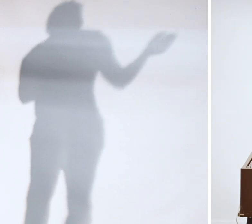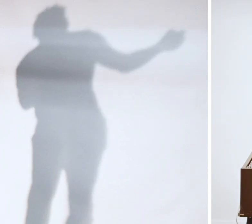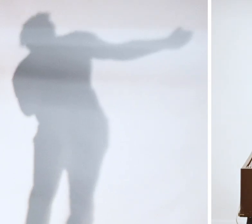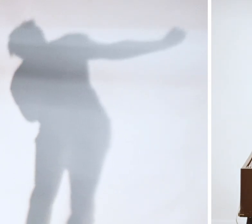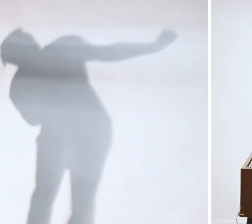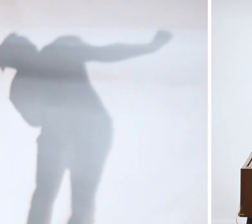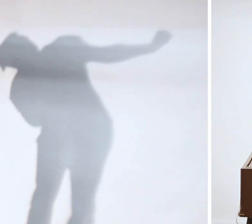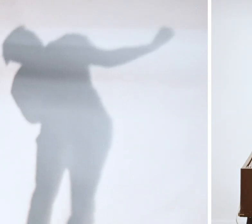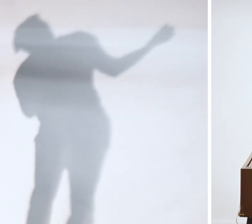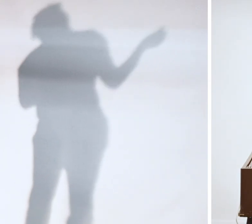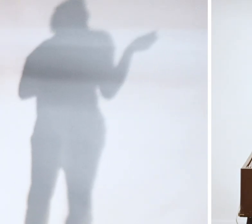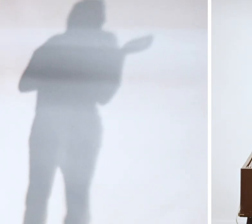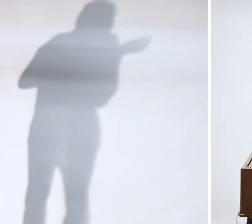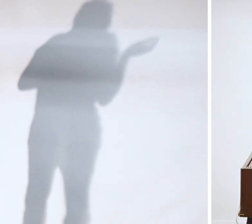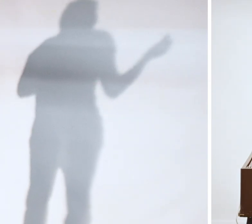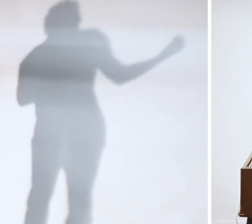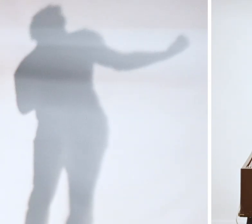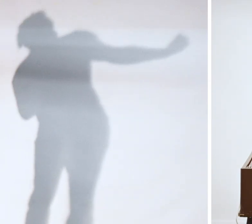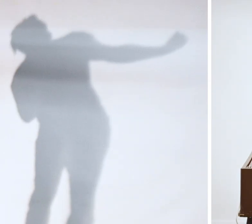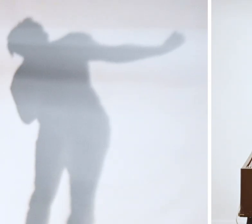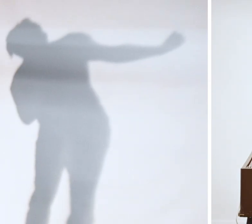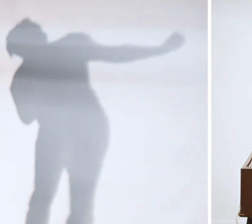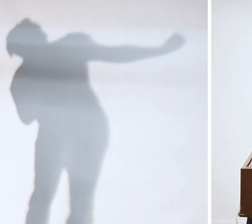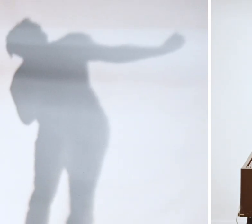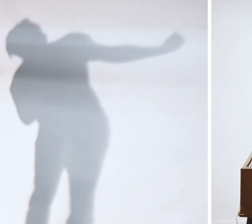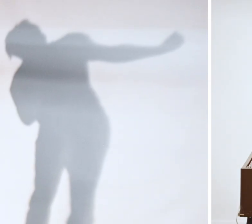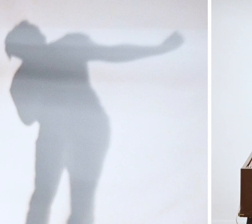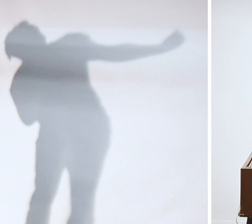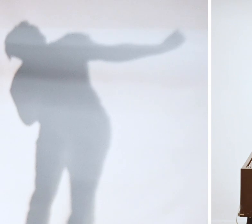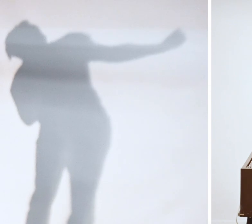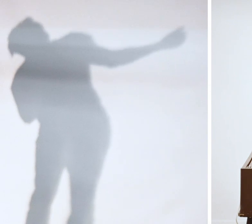plays, he digs, they sway.